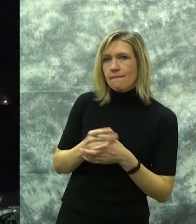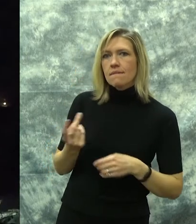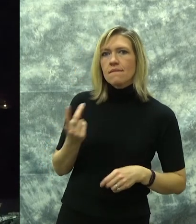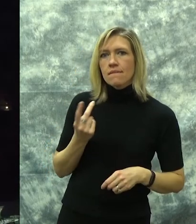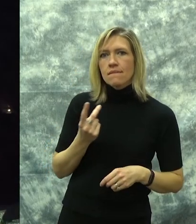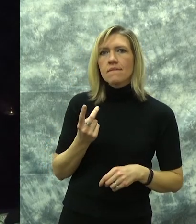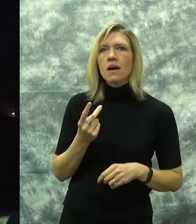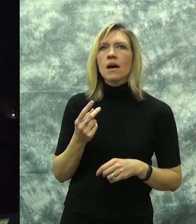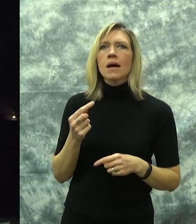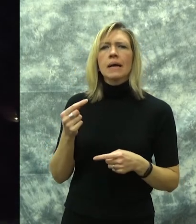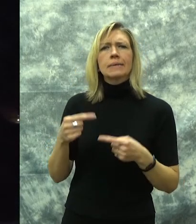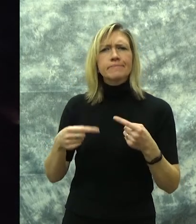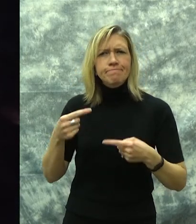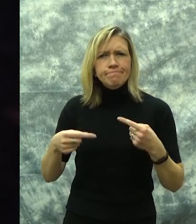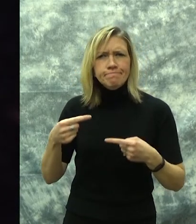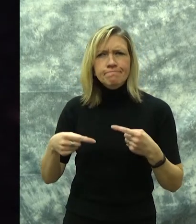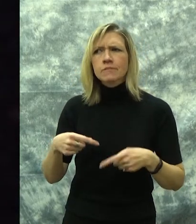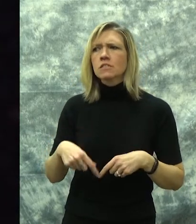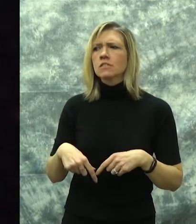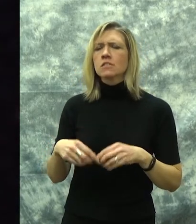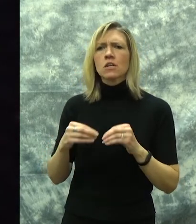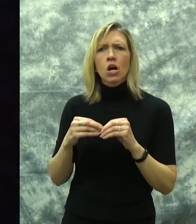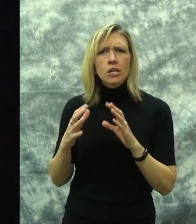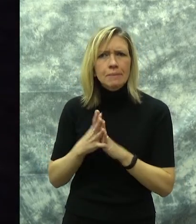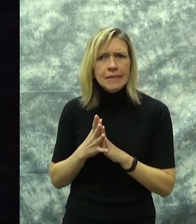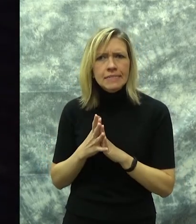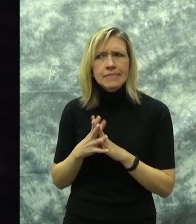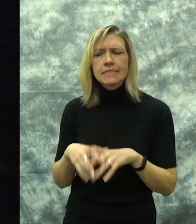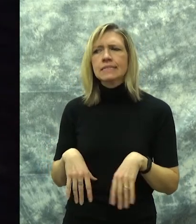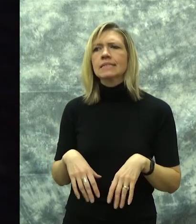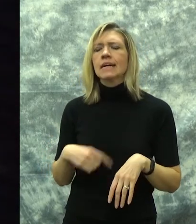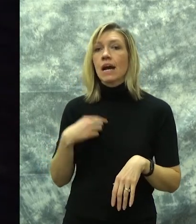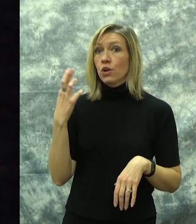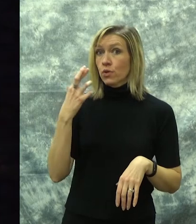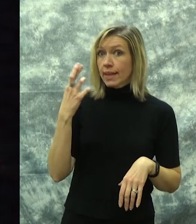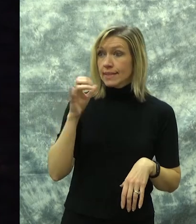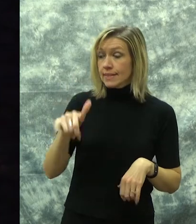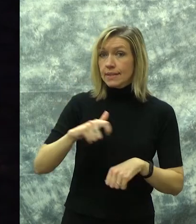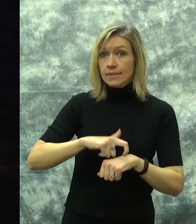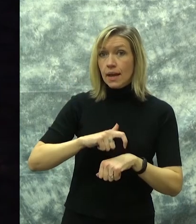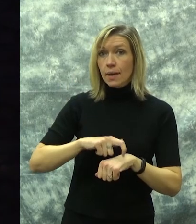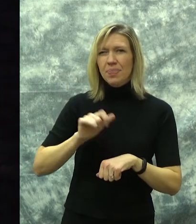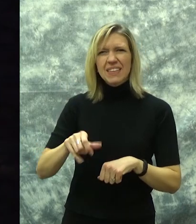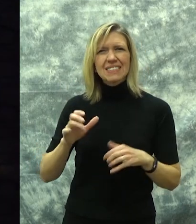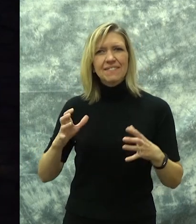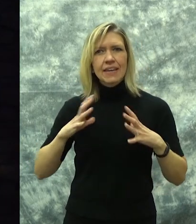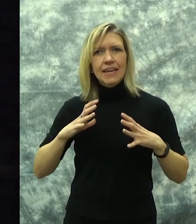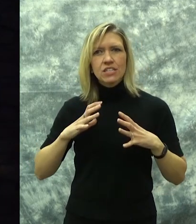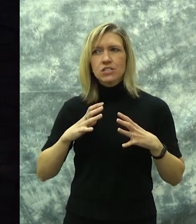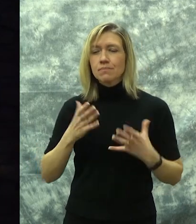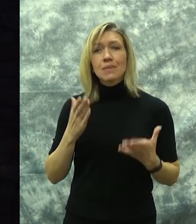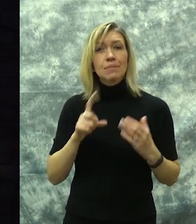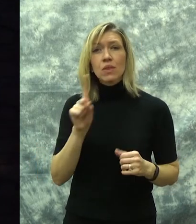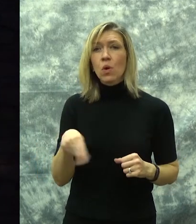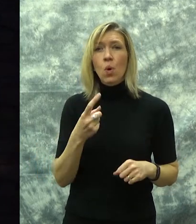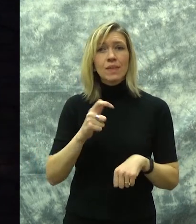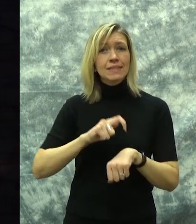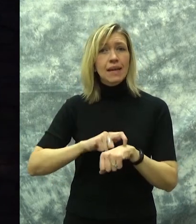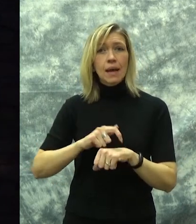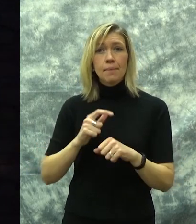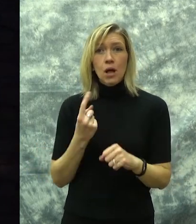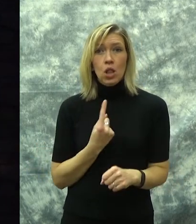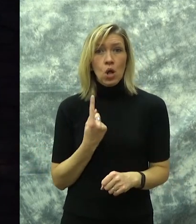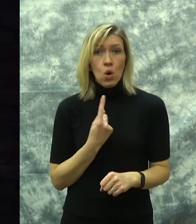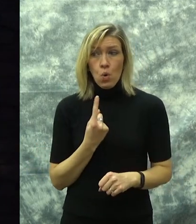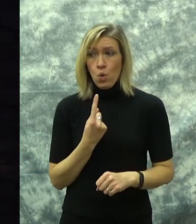of accosting one another, a little bit of an argument. And I also realized at that time that on this vacation, it's probably the only time alone we'll spend the whole time, because we have our kids